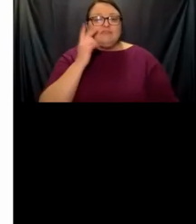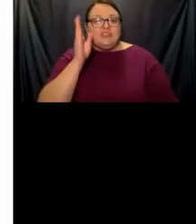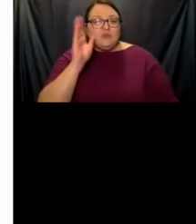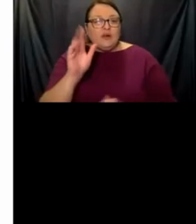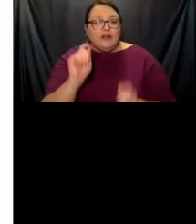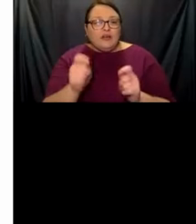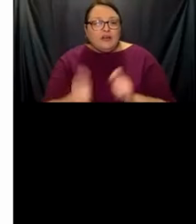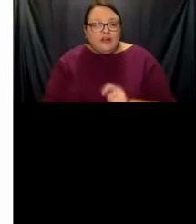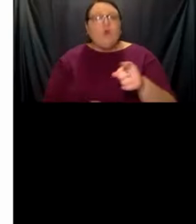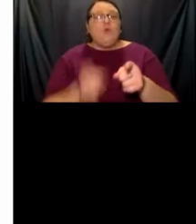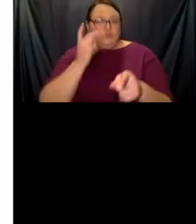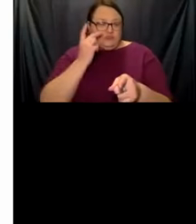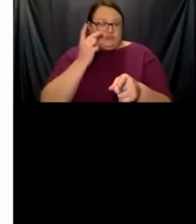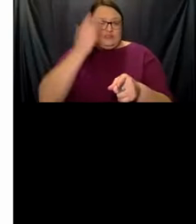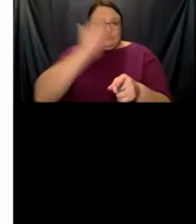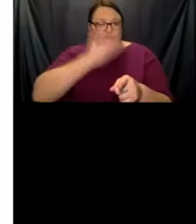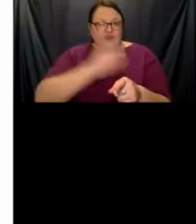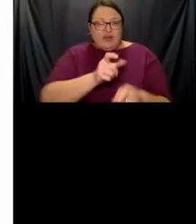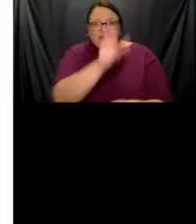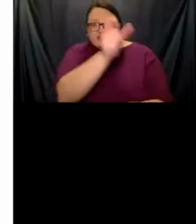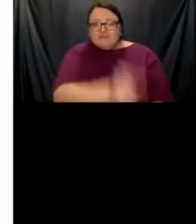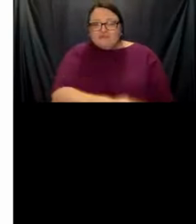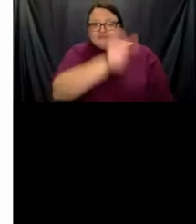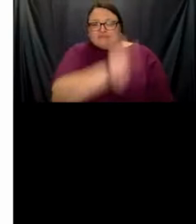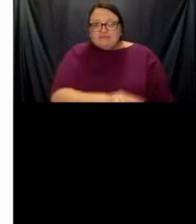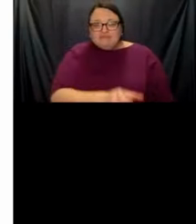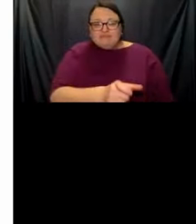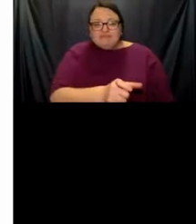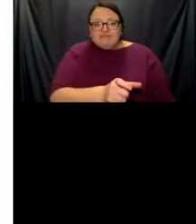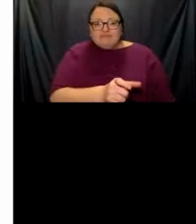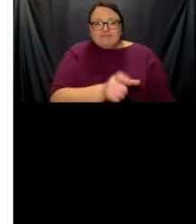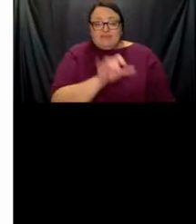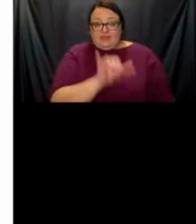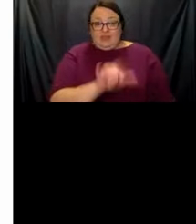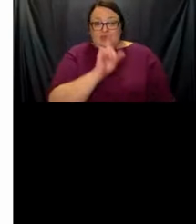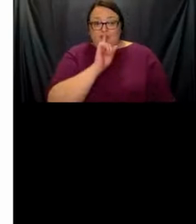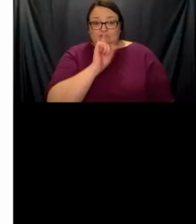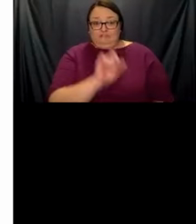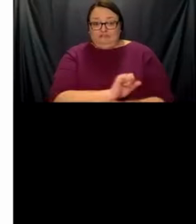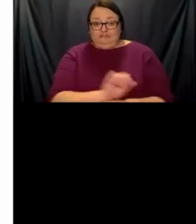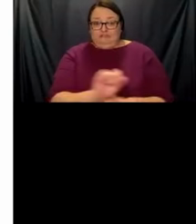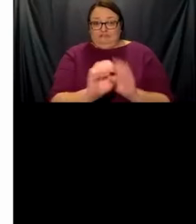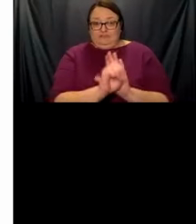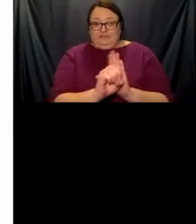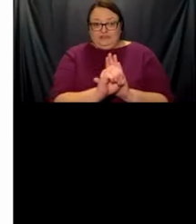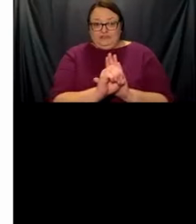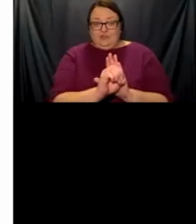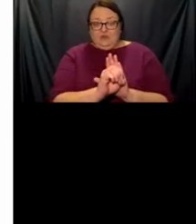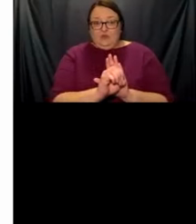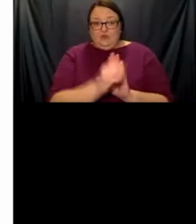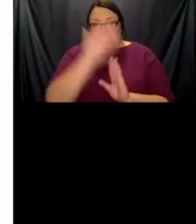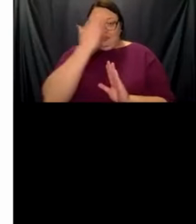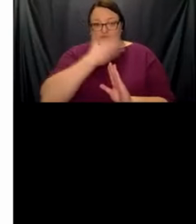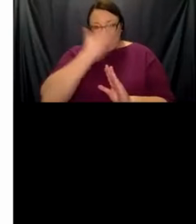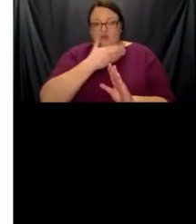Yeah. So you can see up front here. Pueden ver en la pantalla Just an example of the front